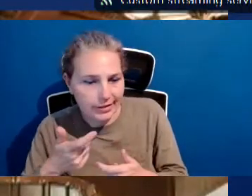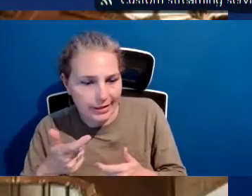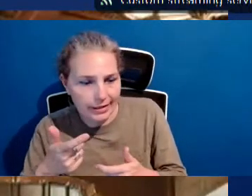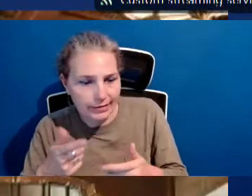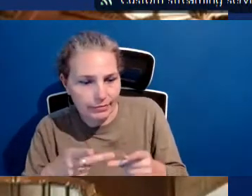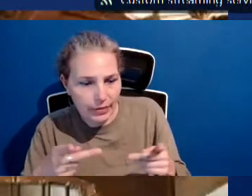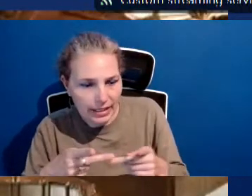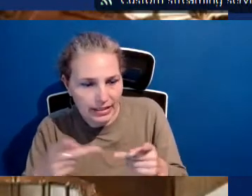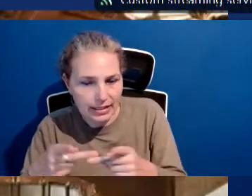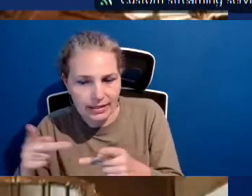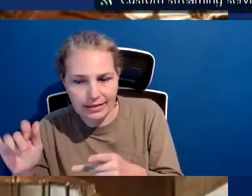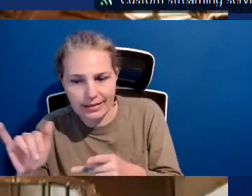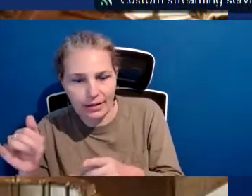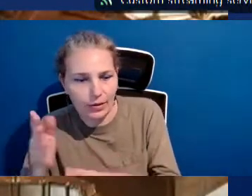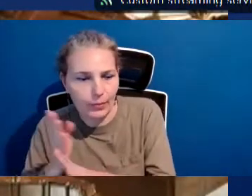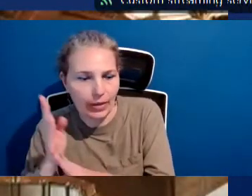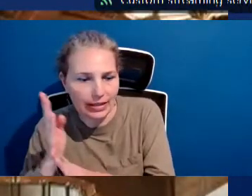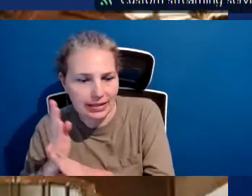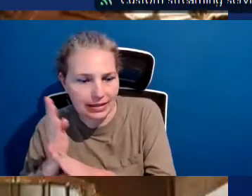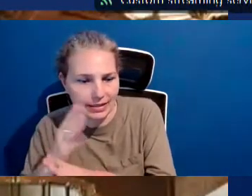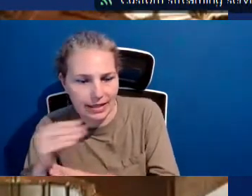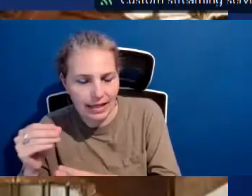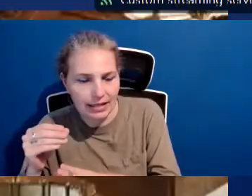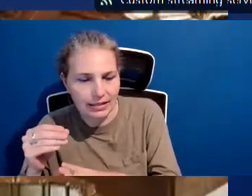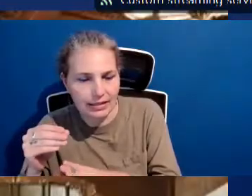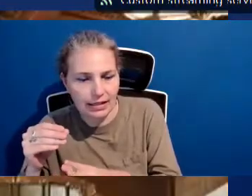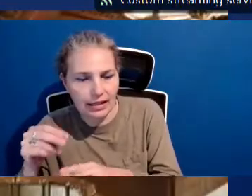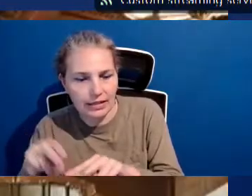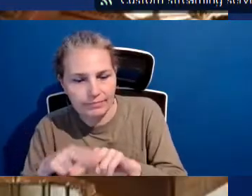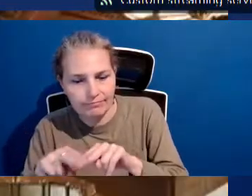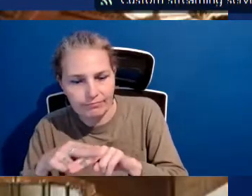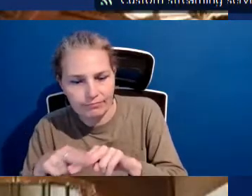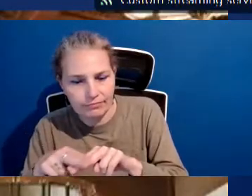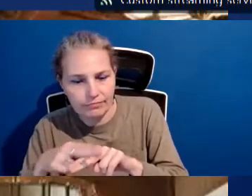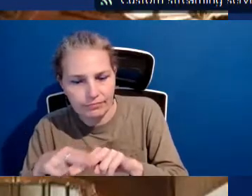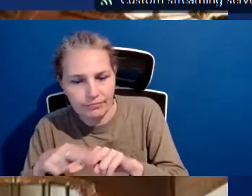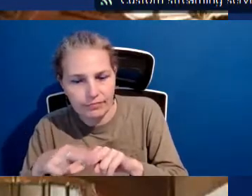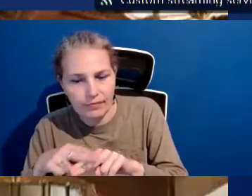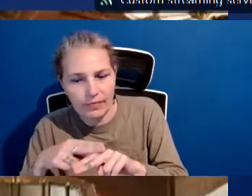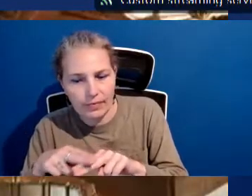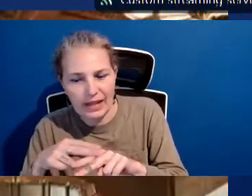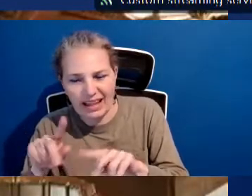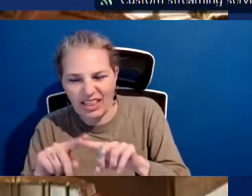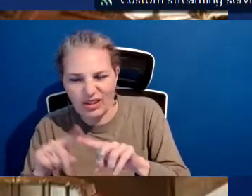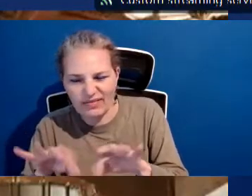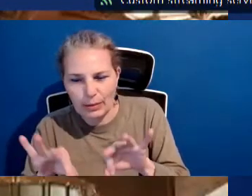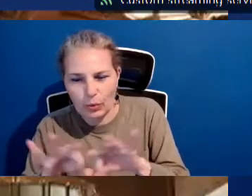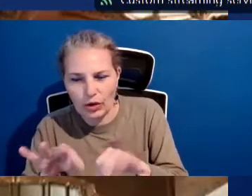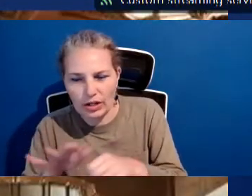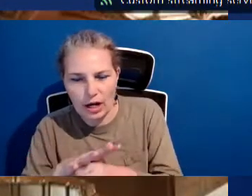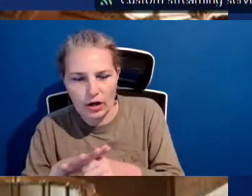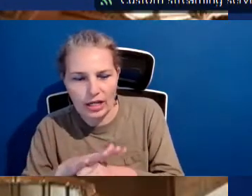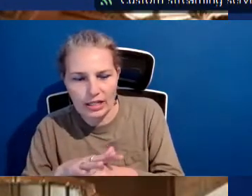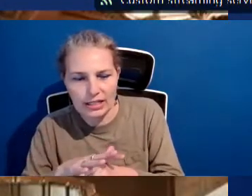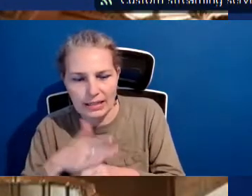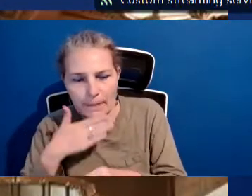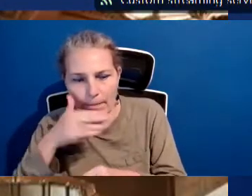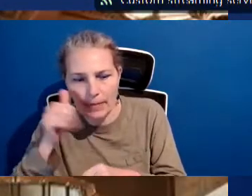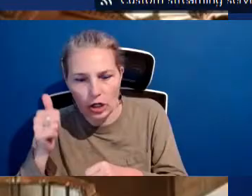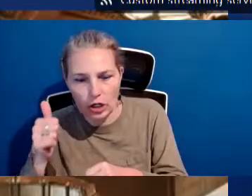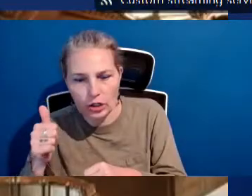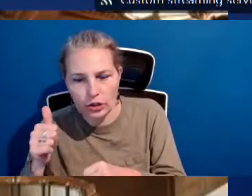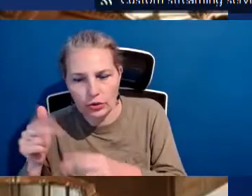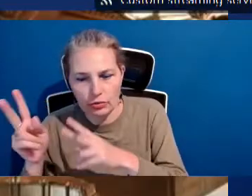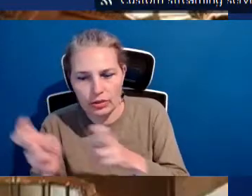the designated metro microzone. The best way you could do is download the Metro Micro app and book your